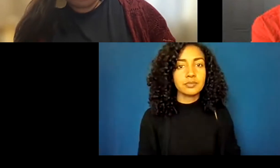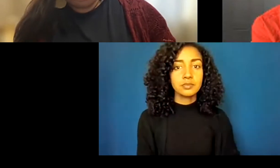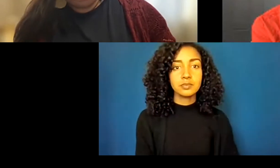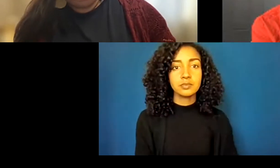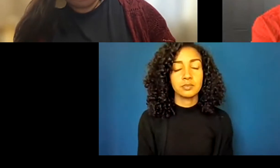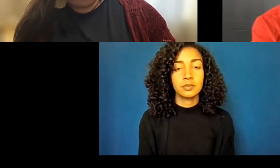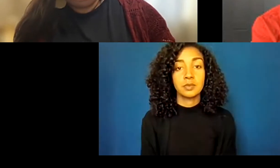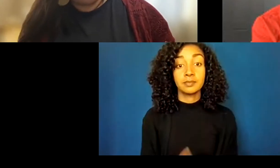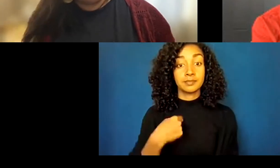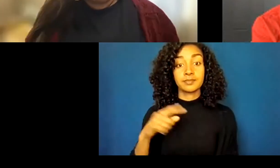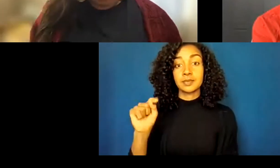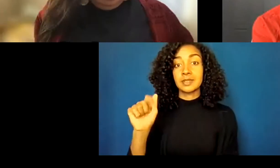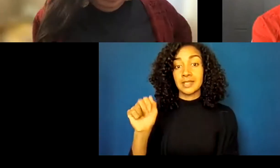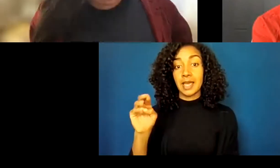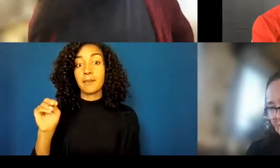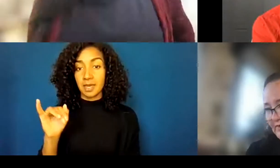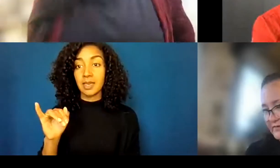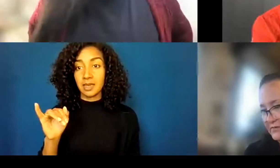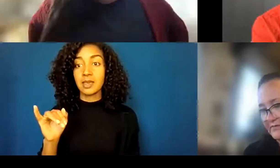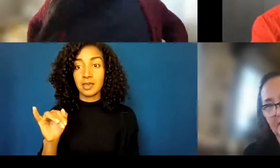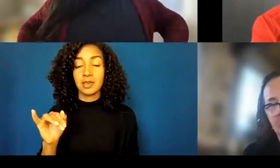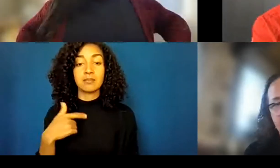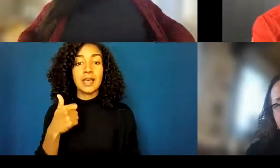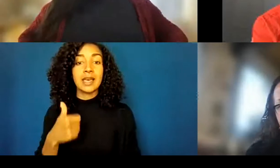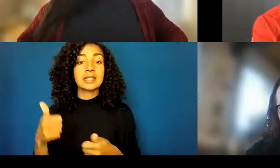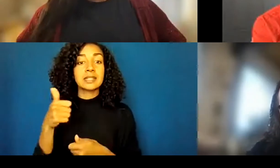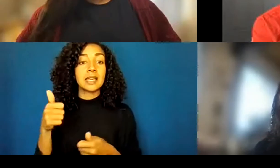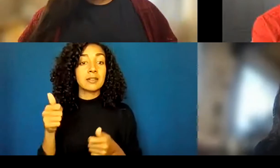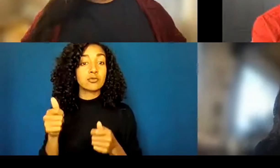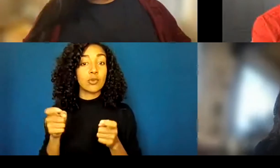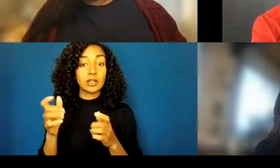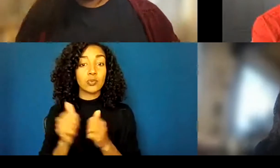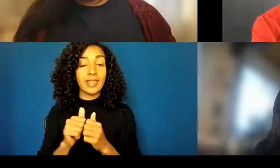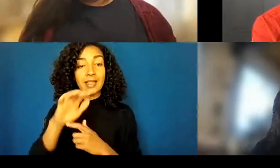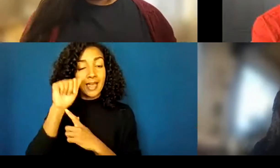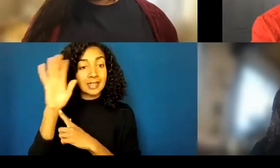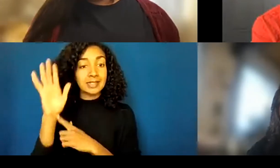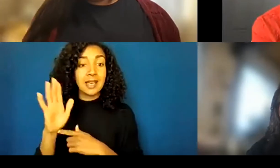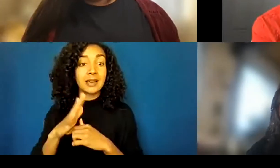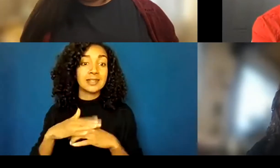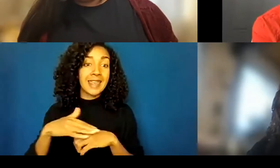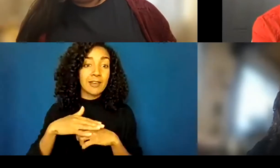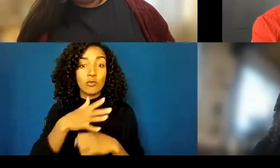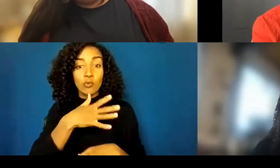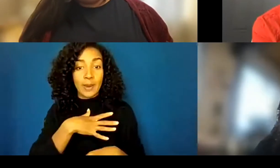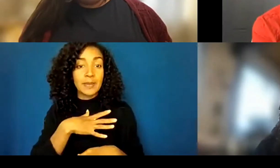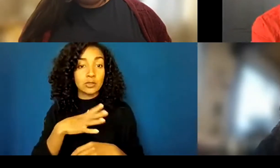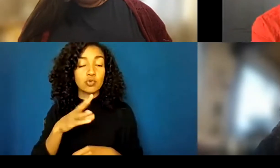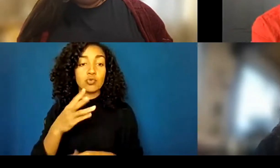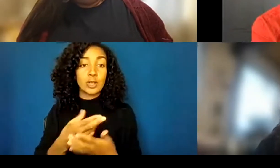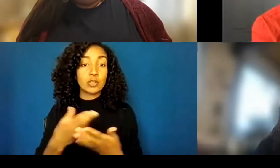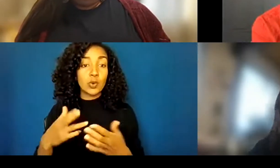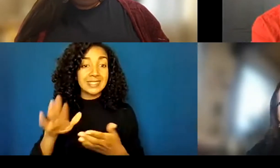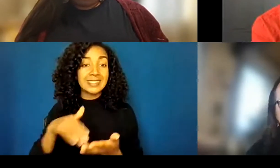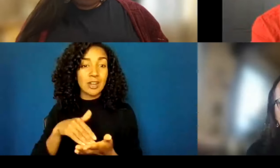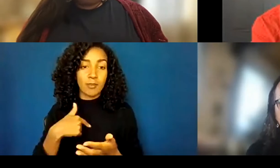This is Tammy Truitt-Giroux. I'm the executive director with the Alaska Native Women's Resource Center, and I'm very fortunate to be able to work with